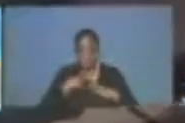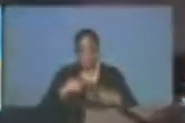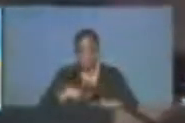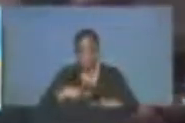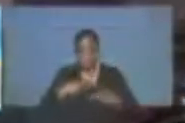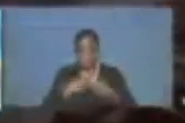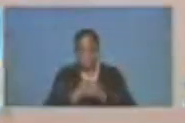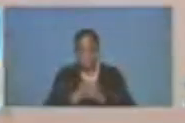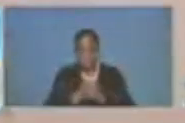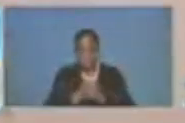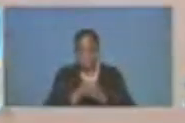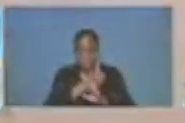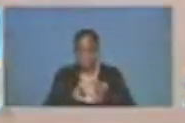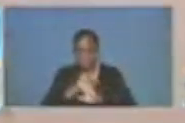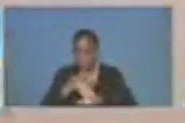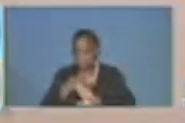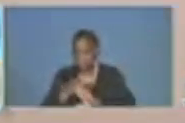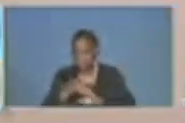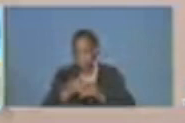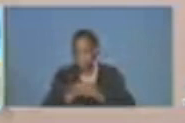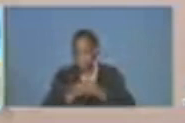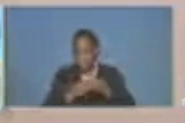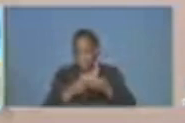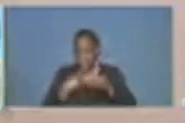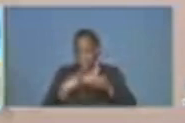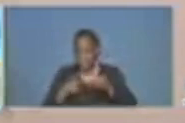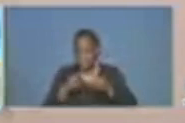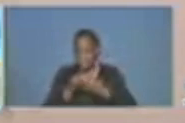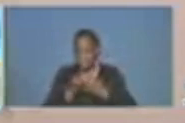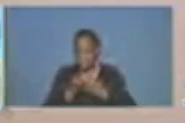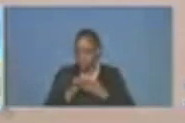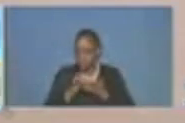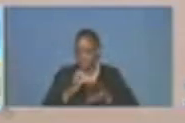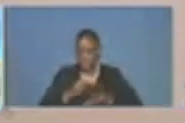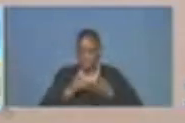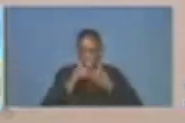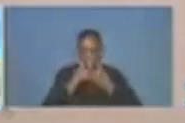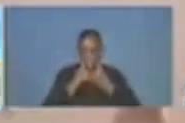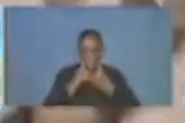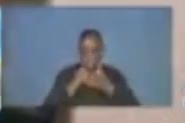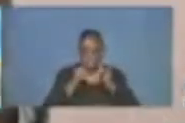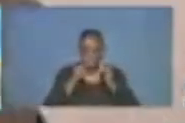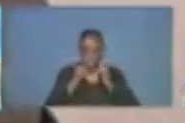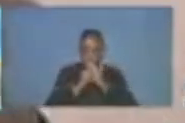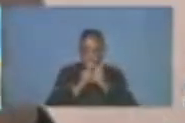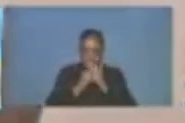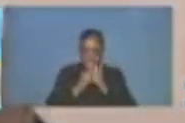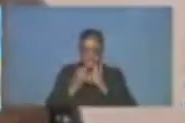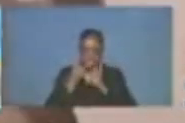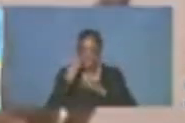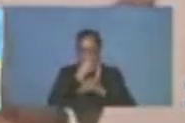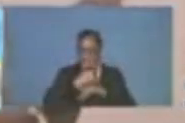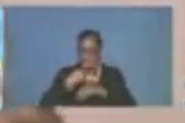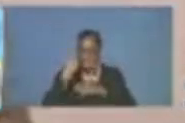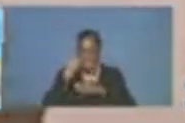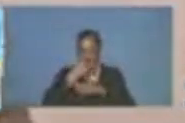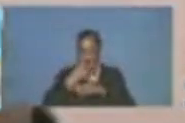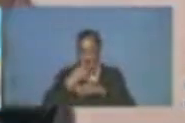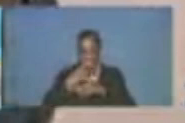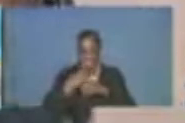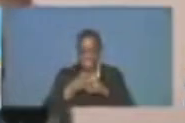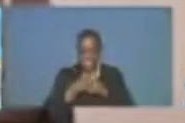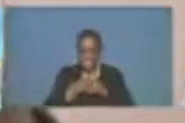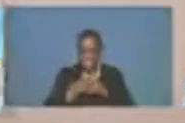to improve. So have other things where we can help with their face. So some people, they're making faces and the sun is always beaming down on us, making us squint our